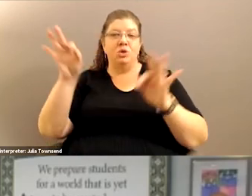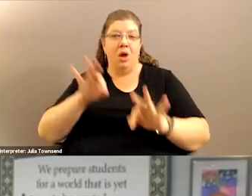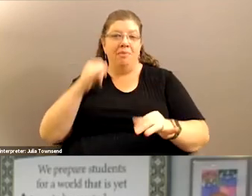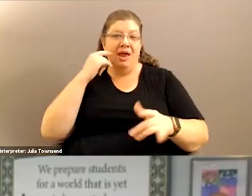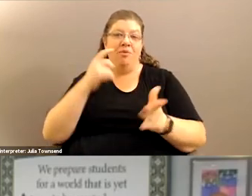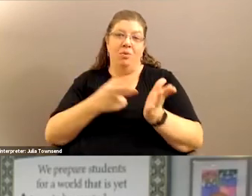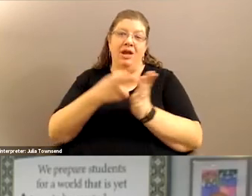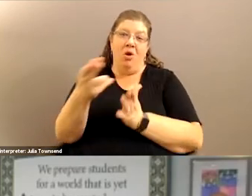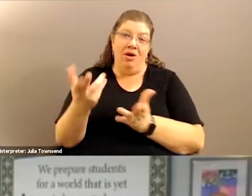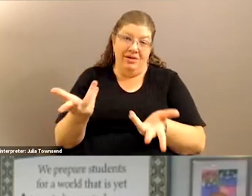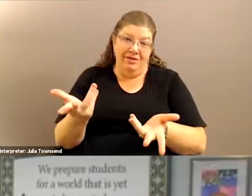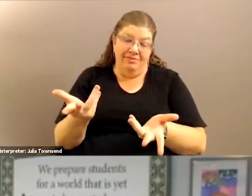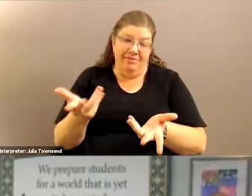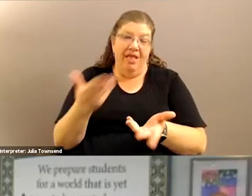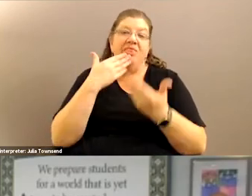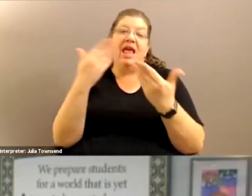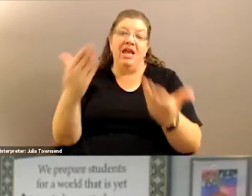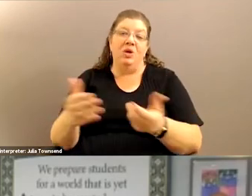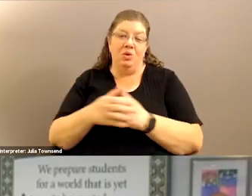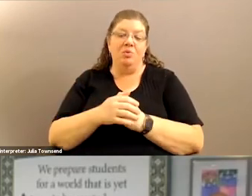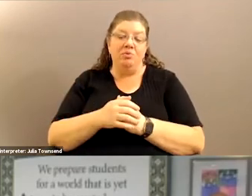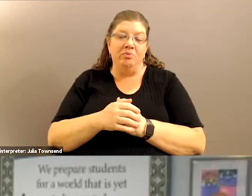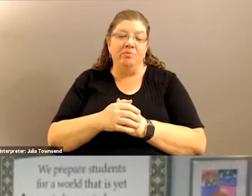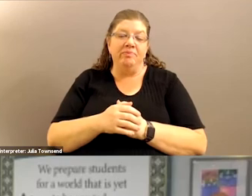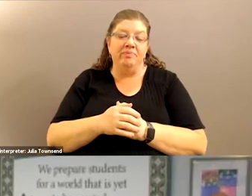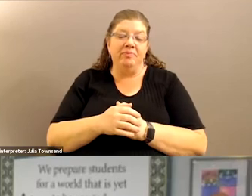honest thank you